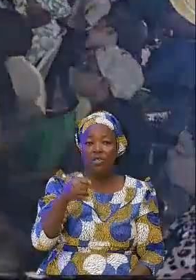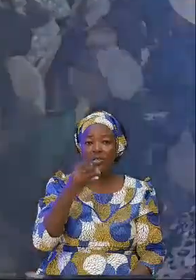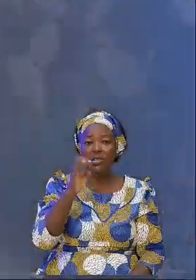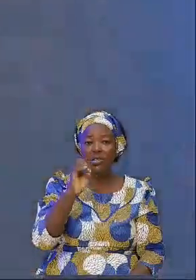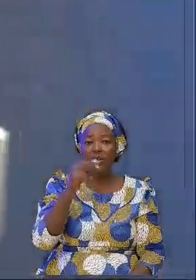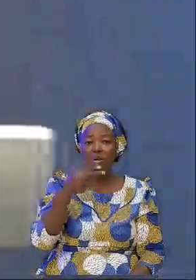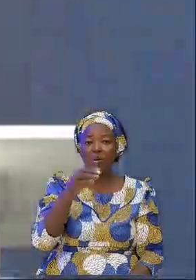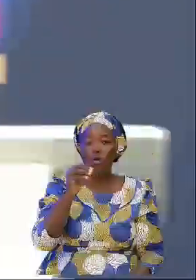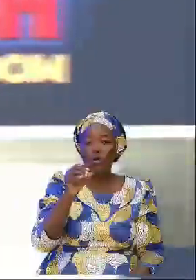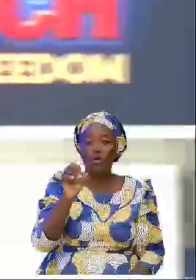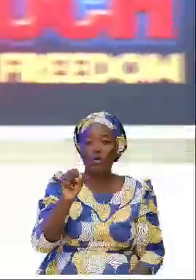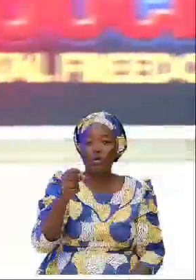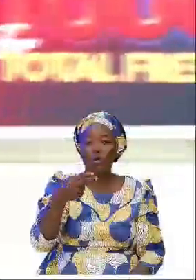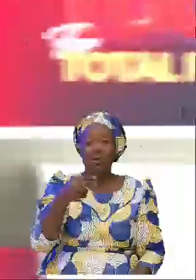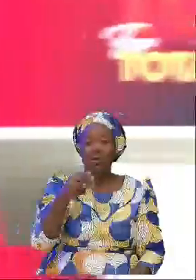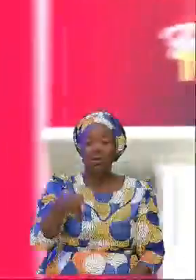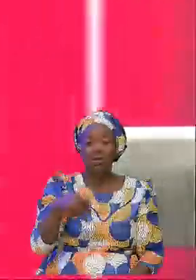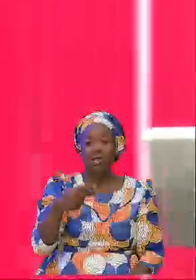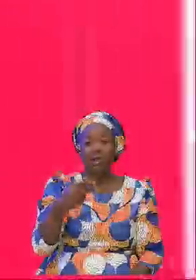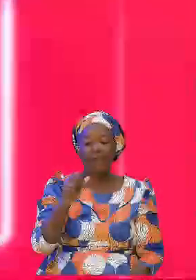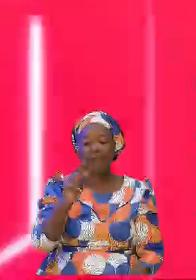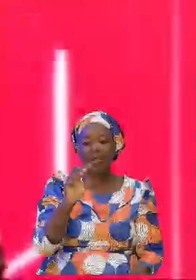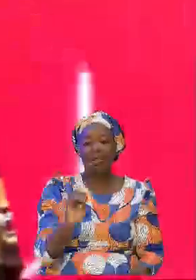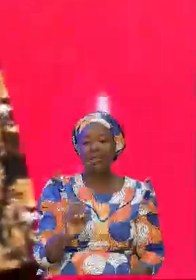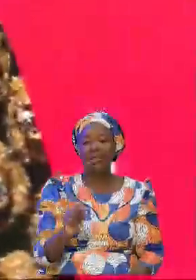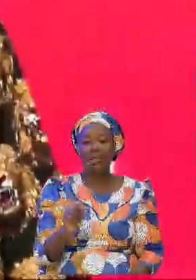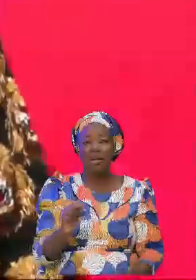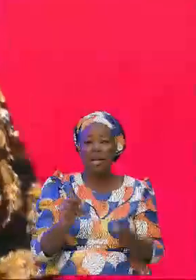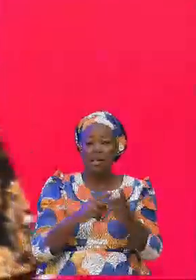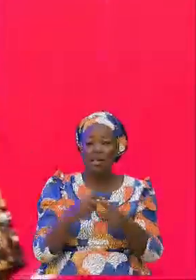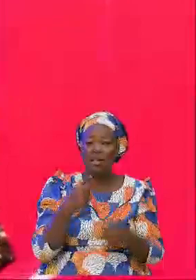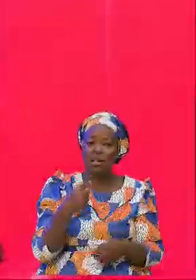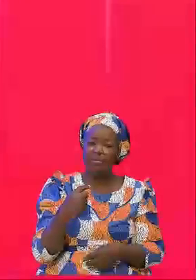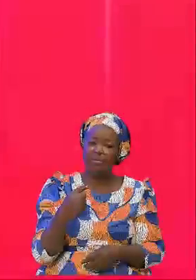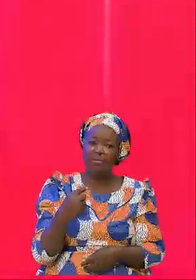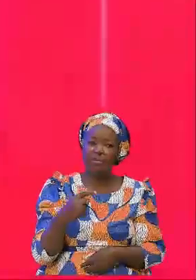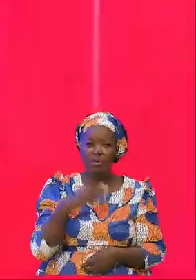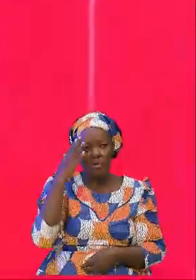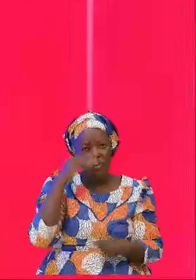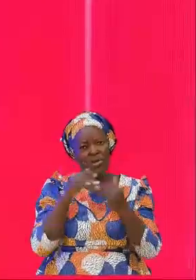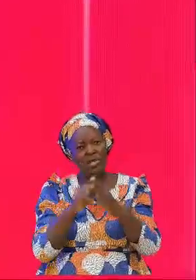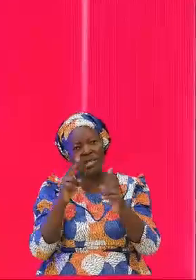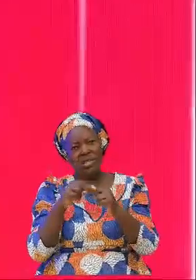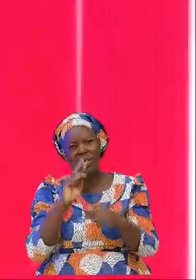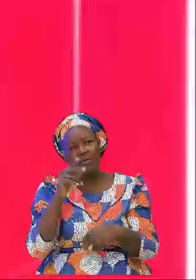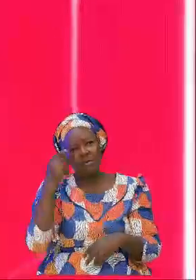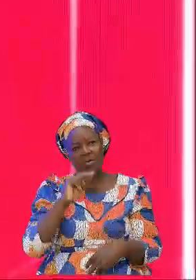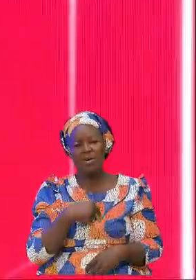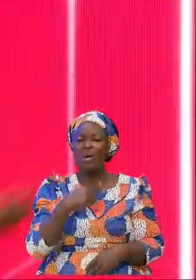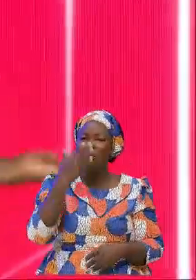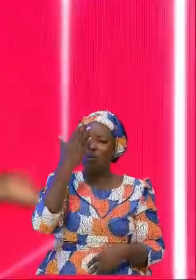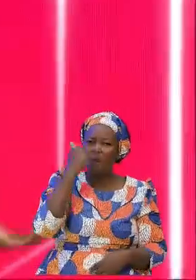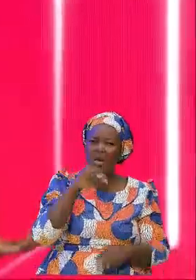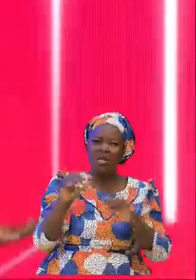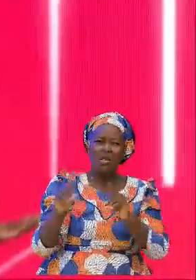Ahab told Jehoshaphat. He said, do you know all these cities have been for us?